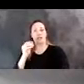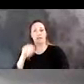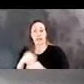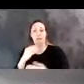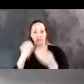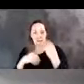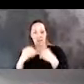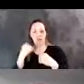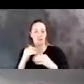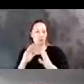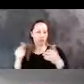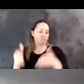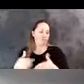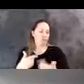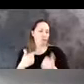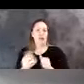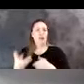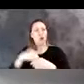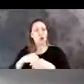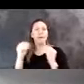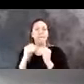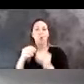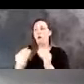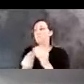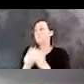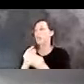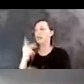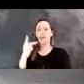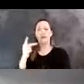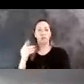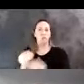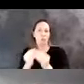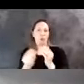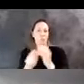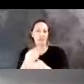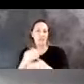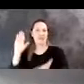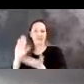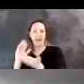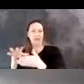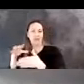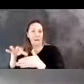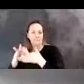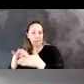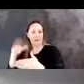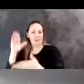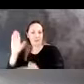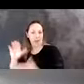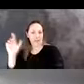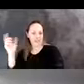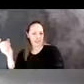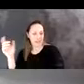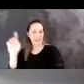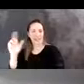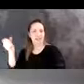towards incorporating more plant protein and eating less meat and dairy, it can definitely have a big impact on the